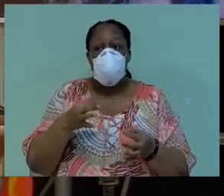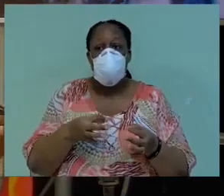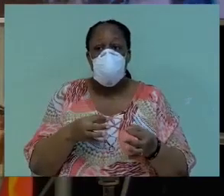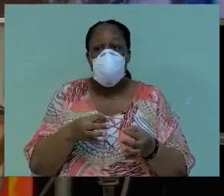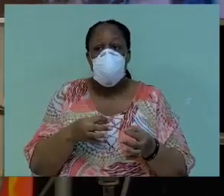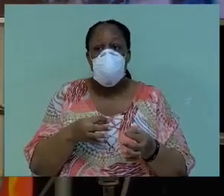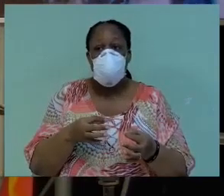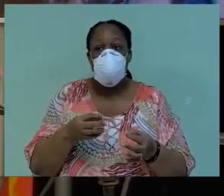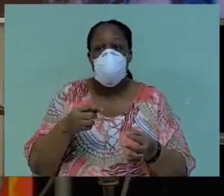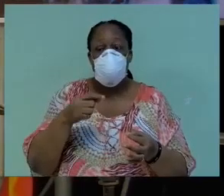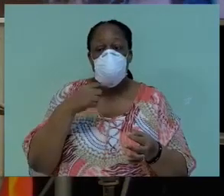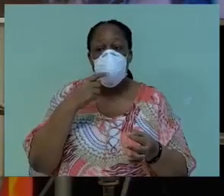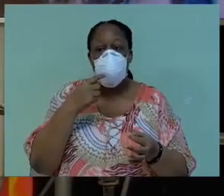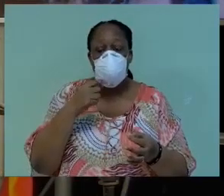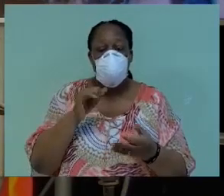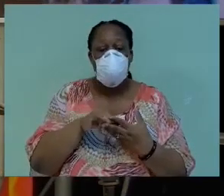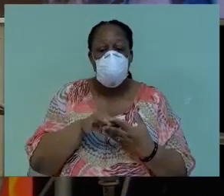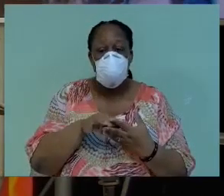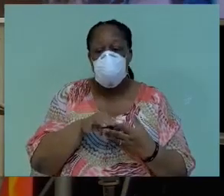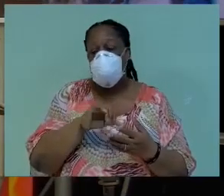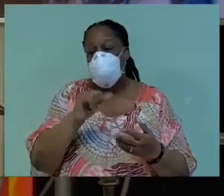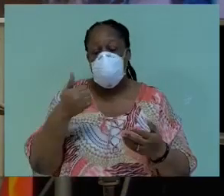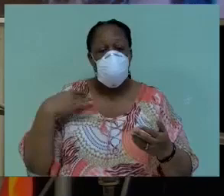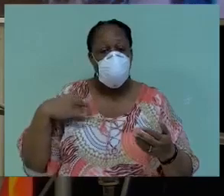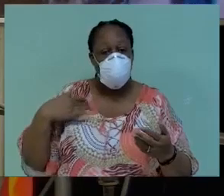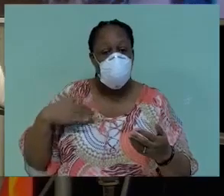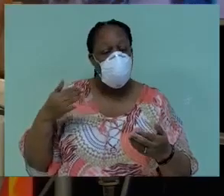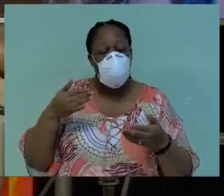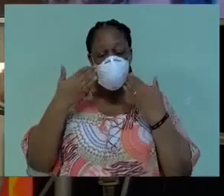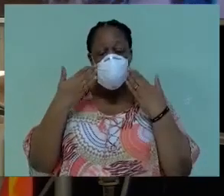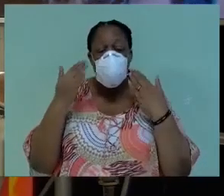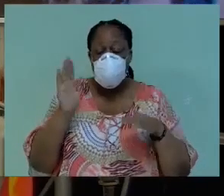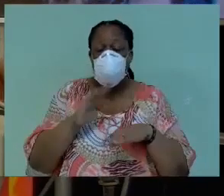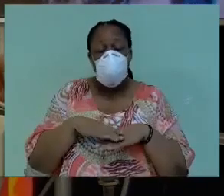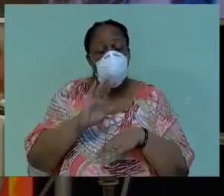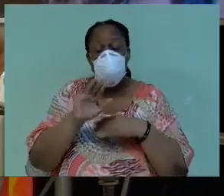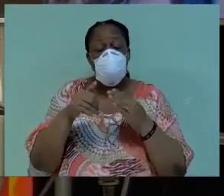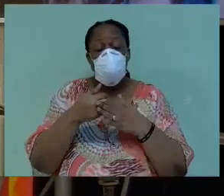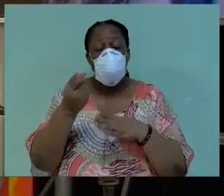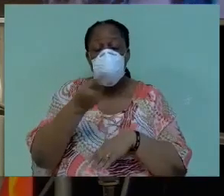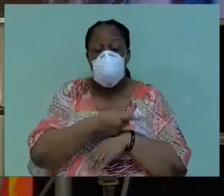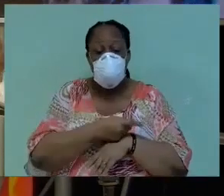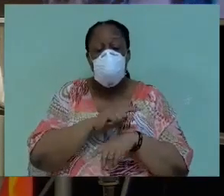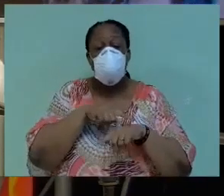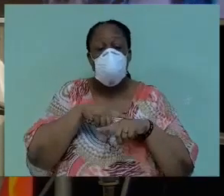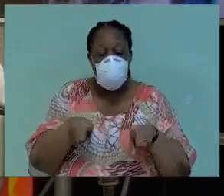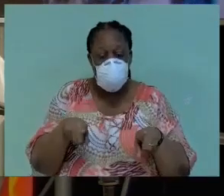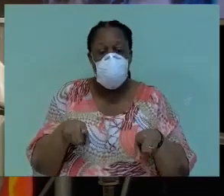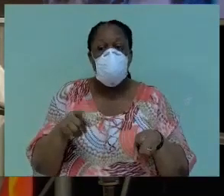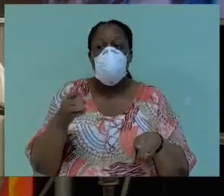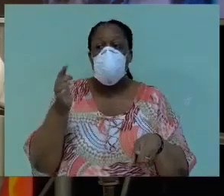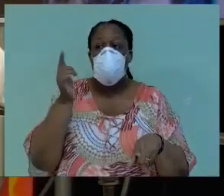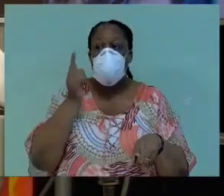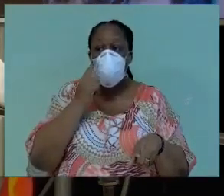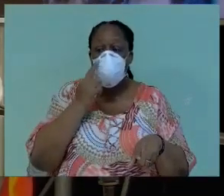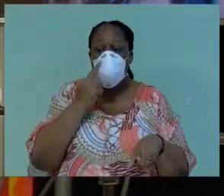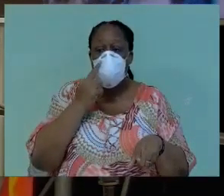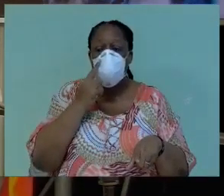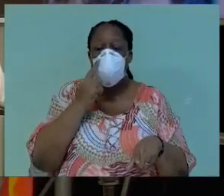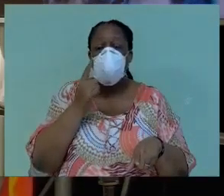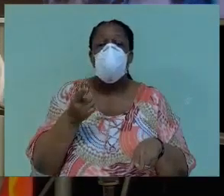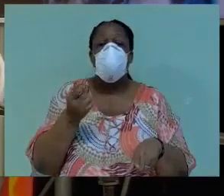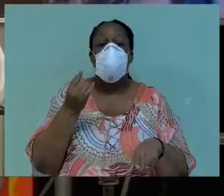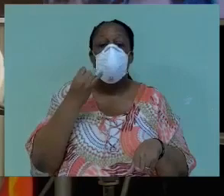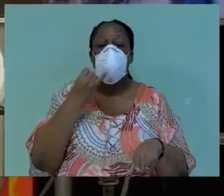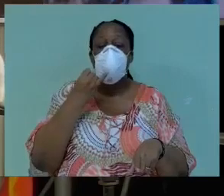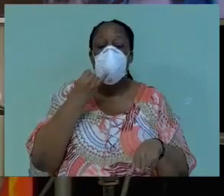get a bit short of breath because of the carbon dioxide buildup. And so the statement itself, although there's some truth in it, it is referring